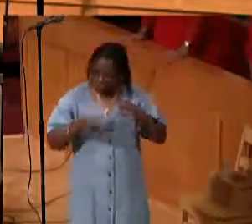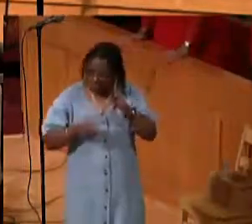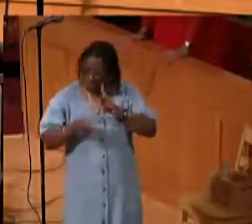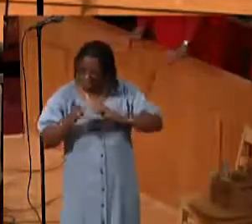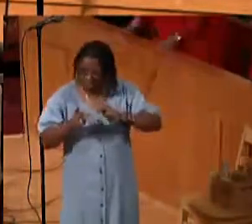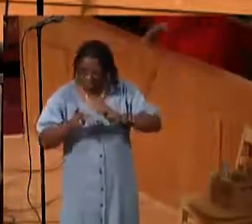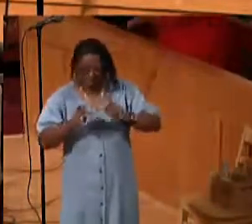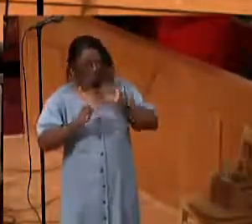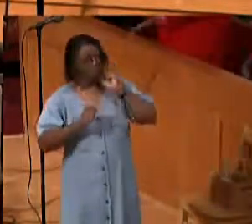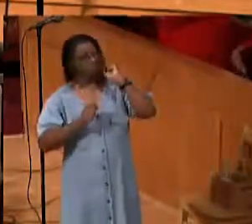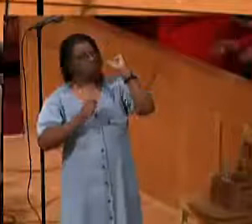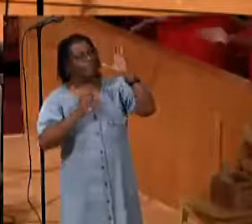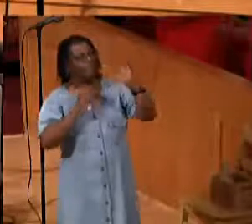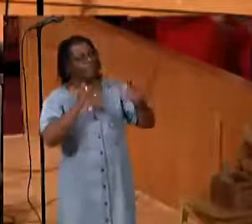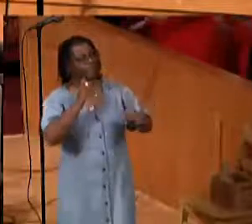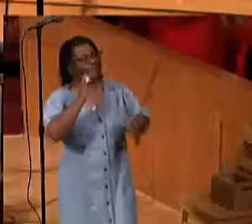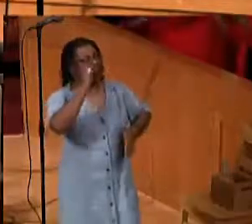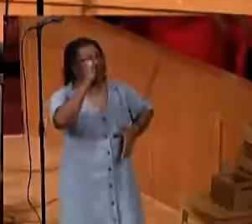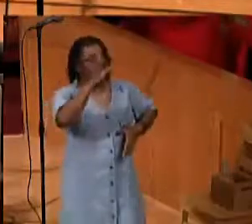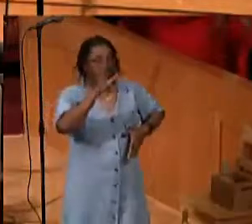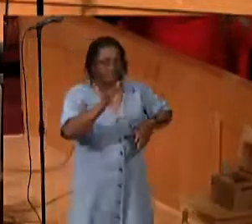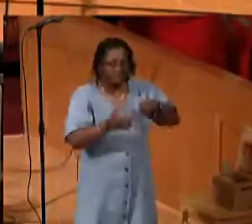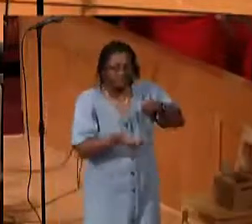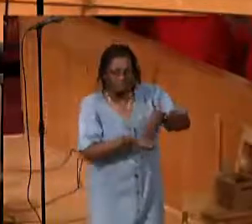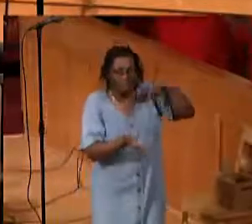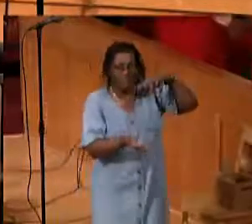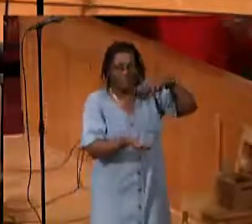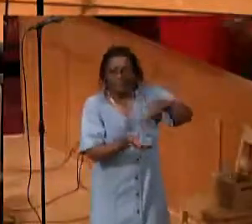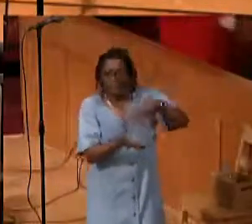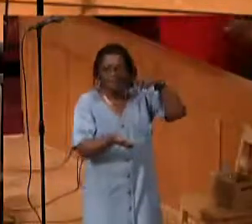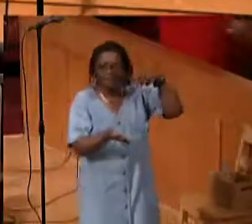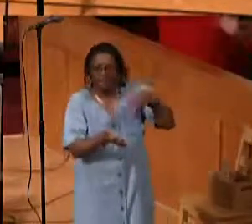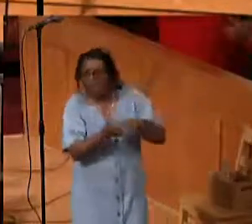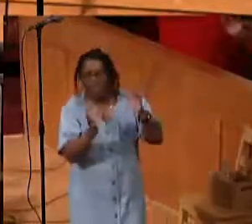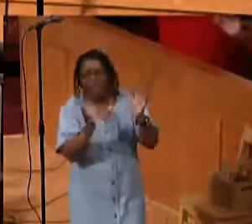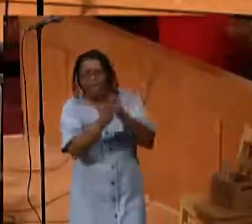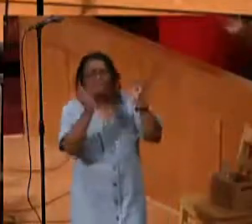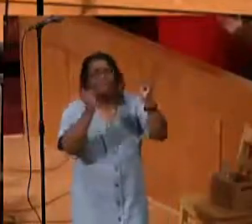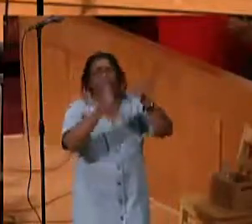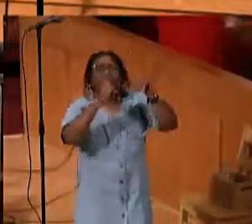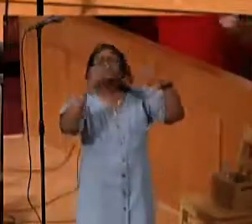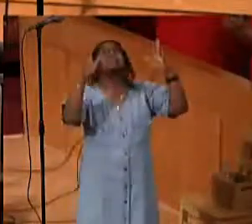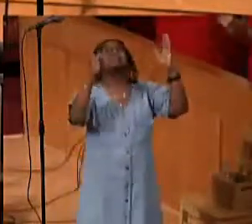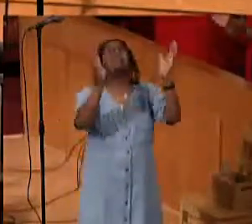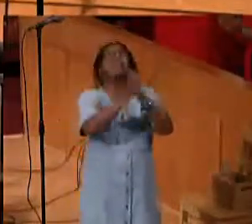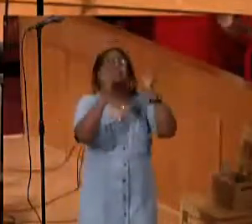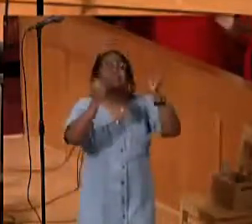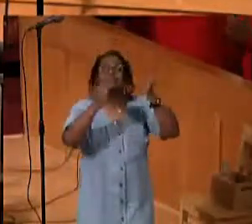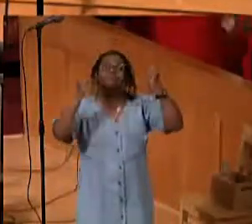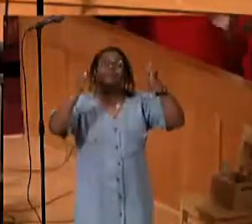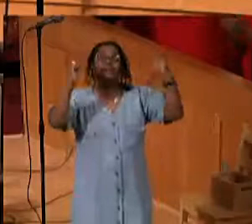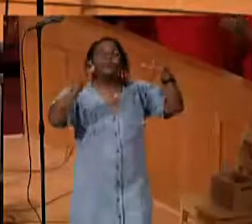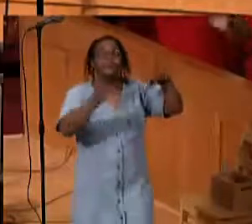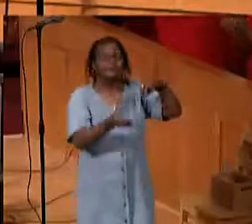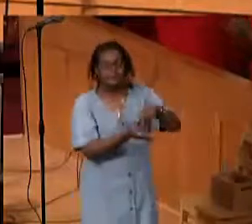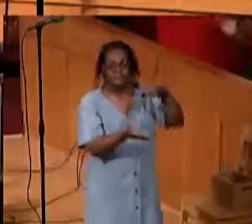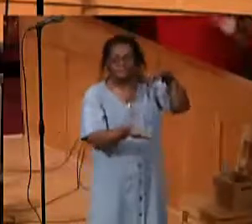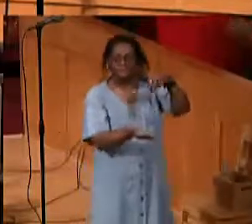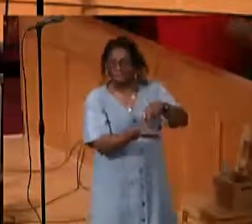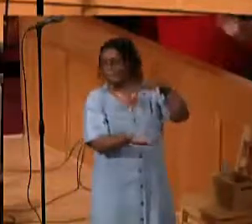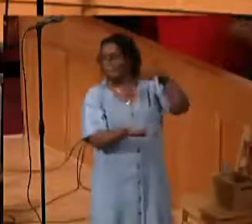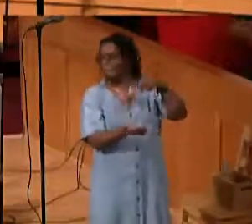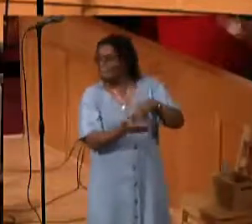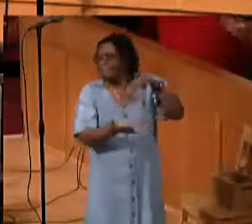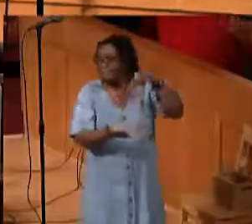hallelujah. Shout hallelujah. Shout hallelujah. Is there